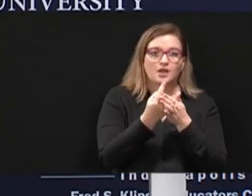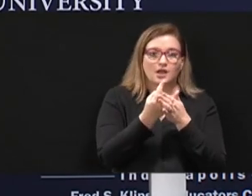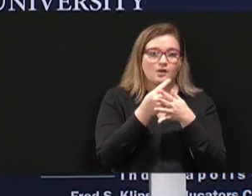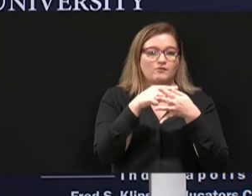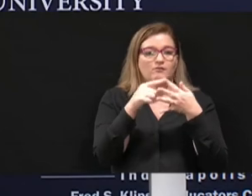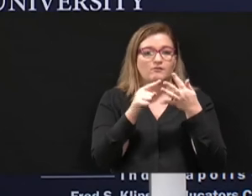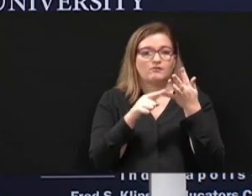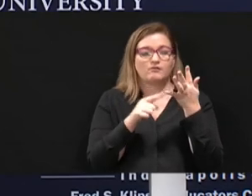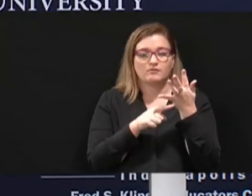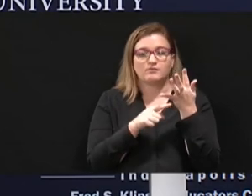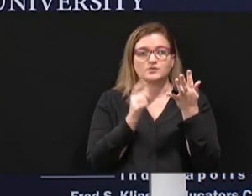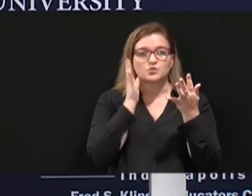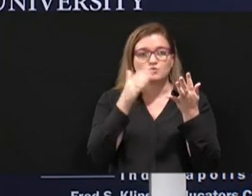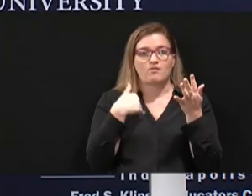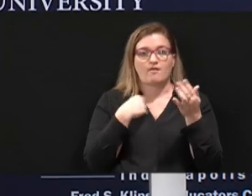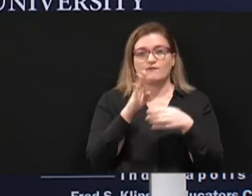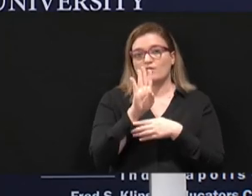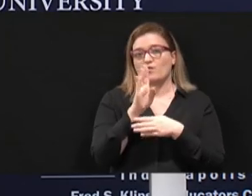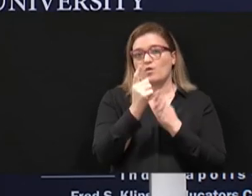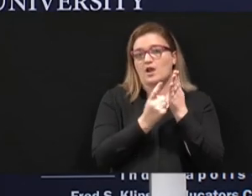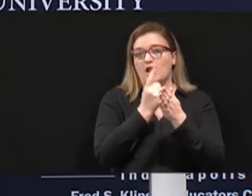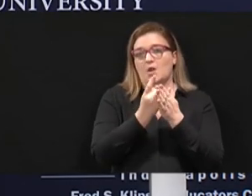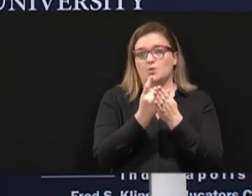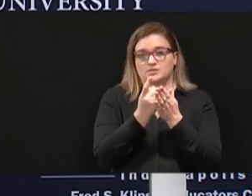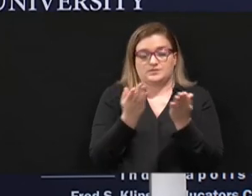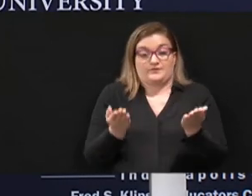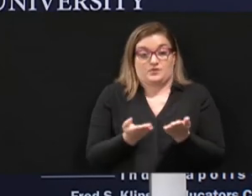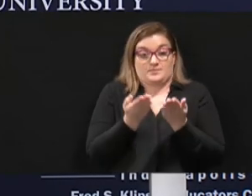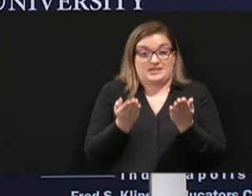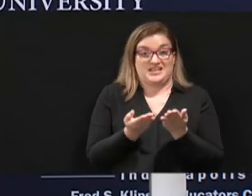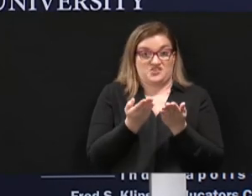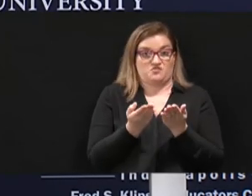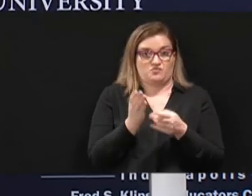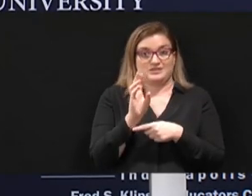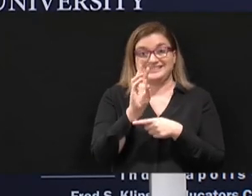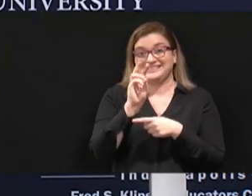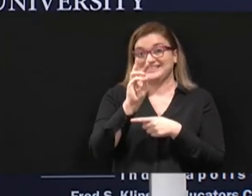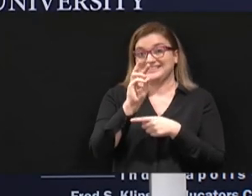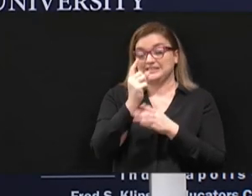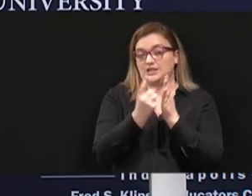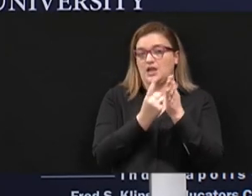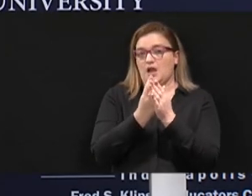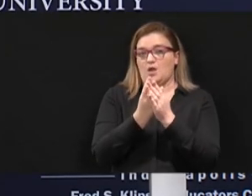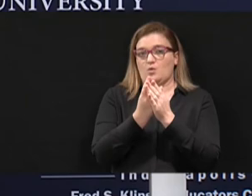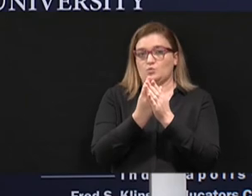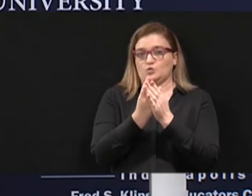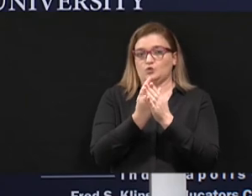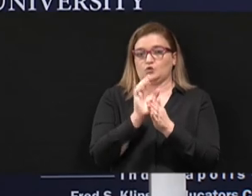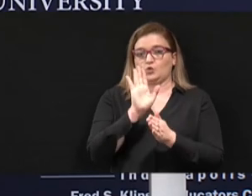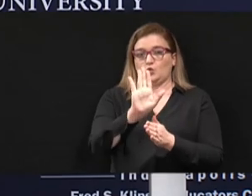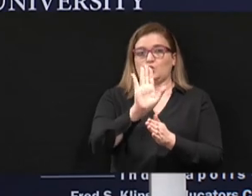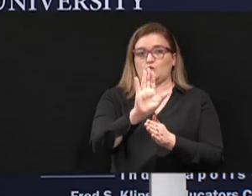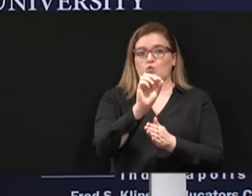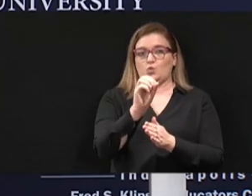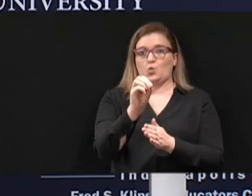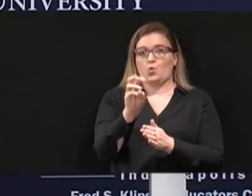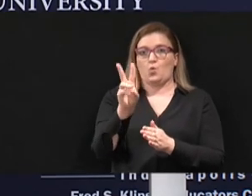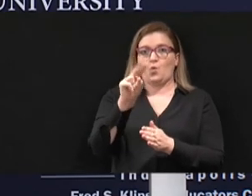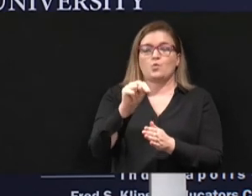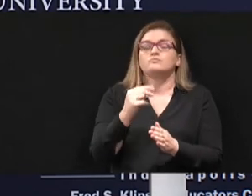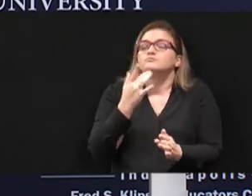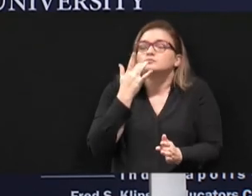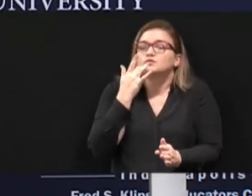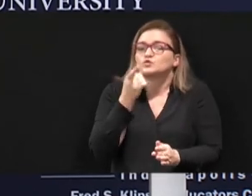4 hours for being present at this training, and then 16 hours need to come on your own. It is preferred that you do work with a child for those